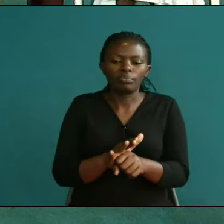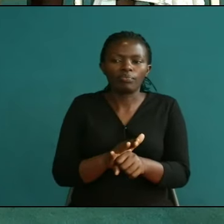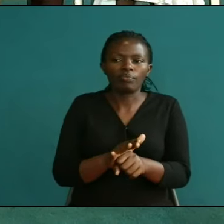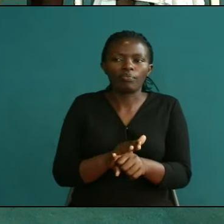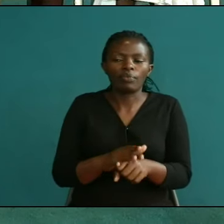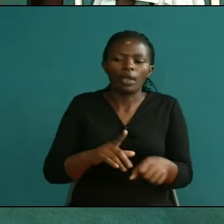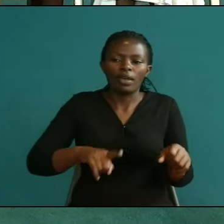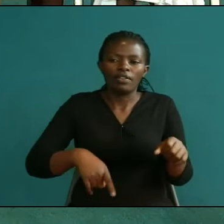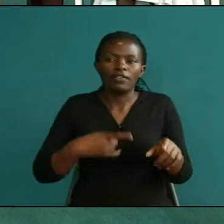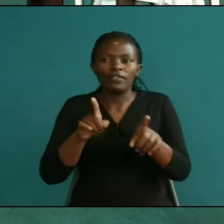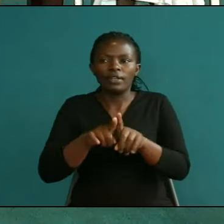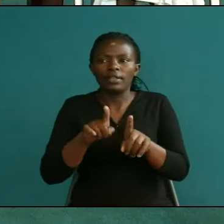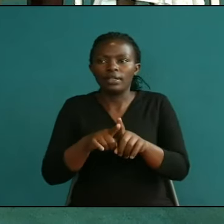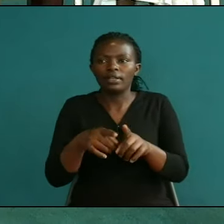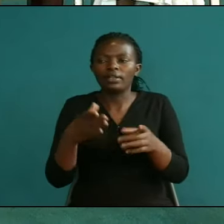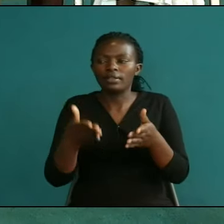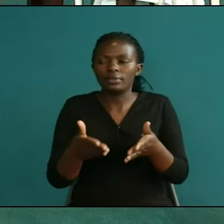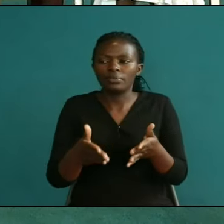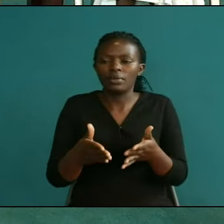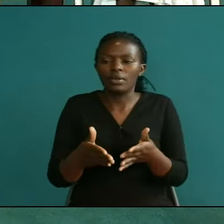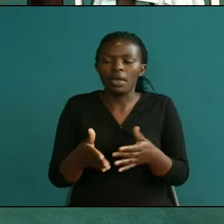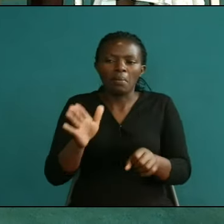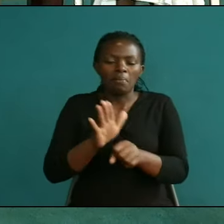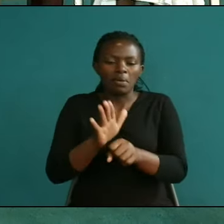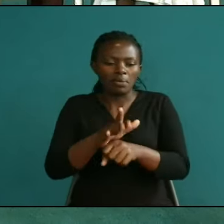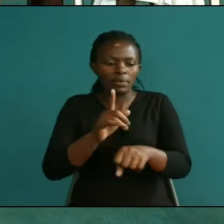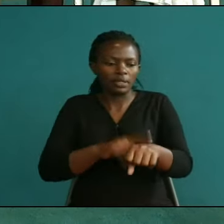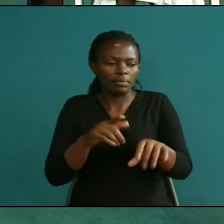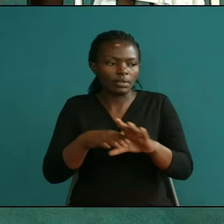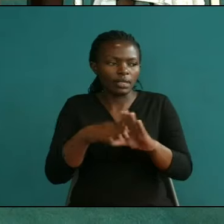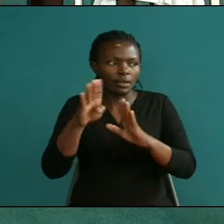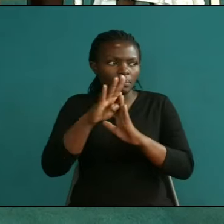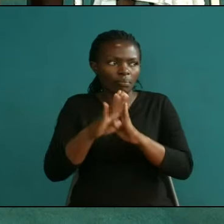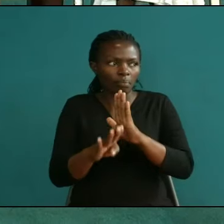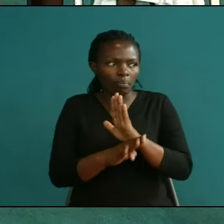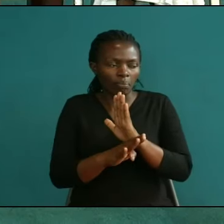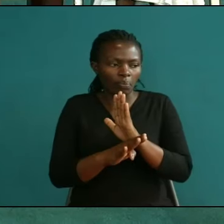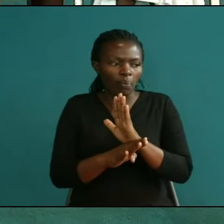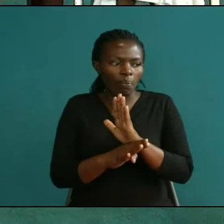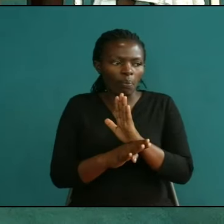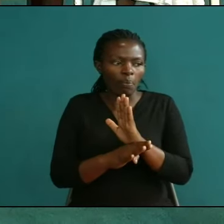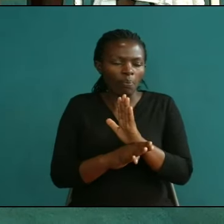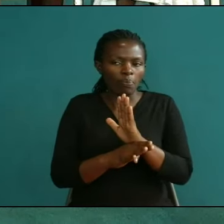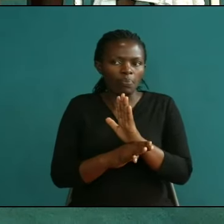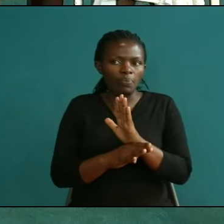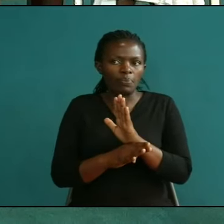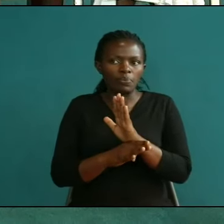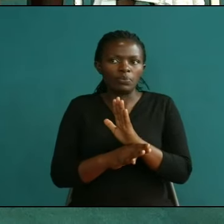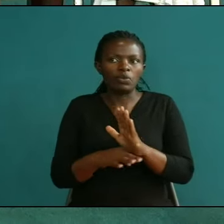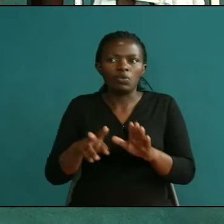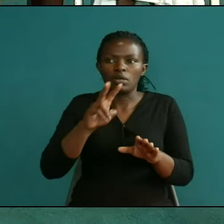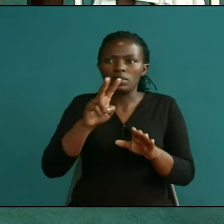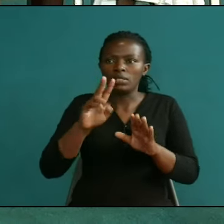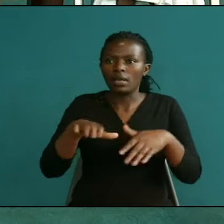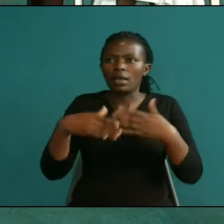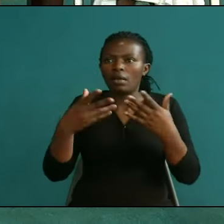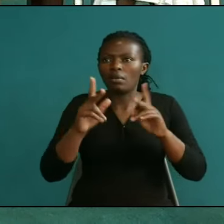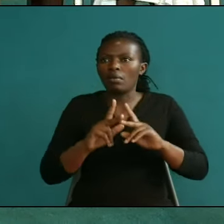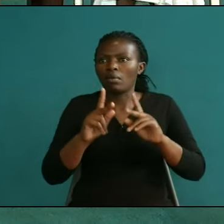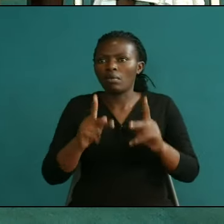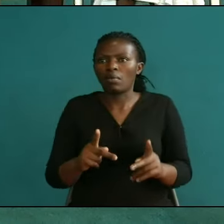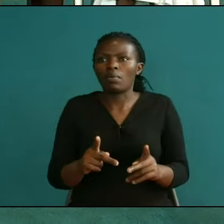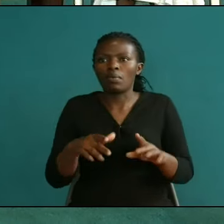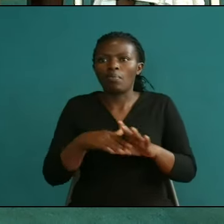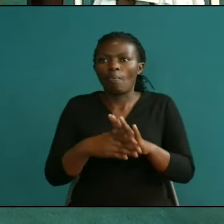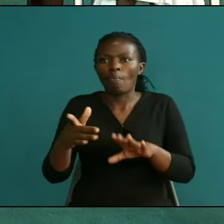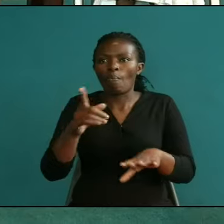because countless times in the Bible, from Lot's time, we see how the people in